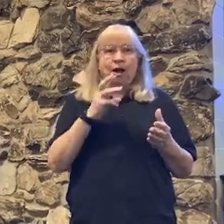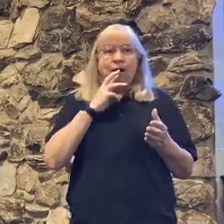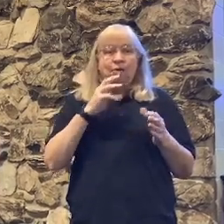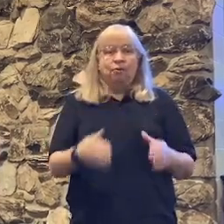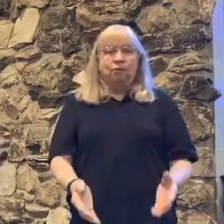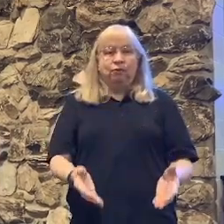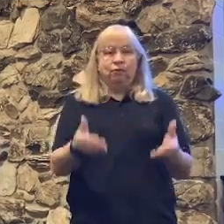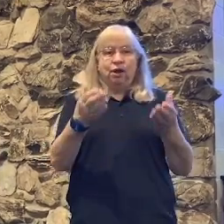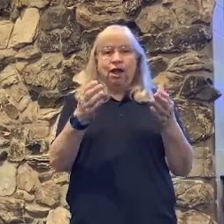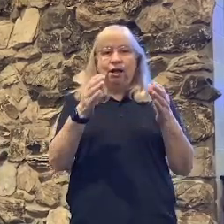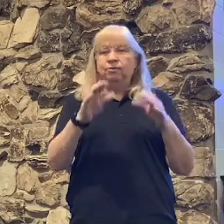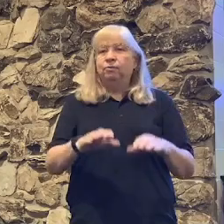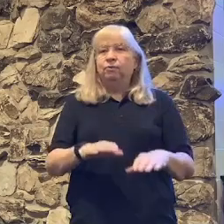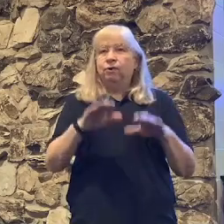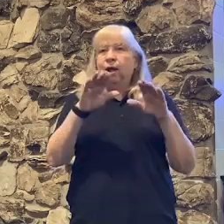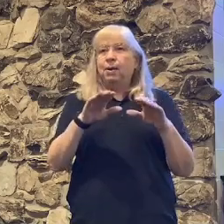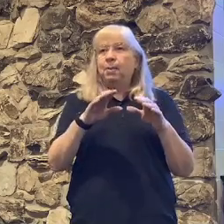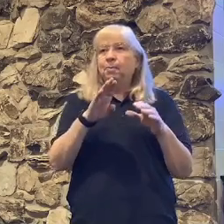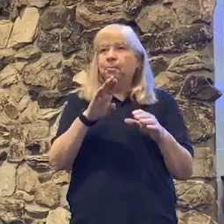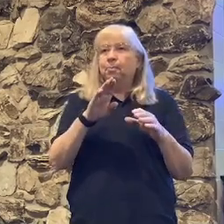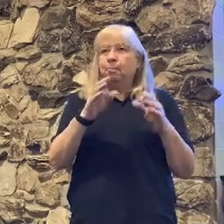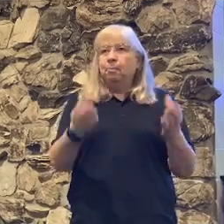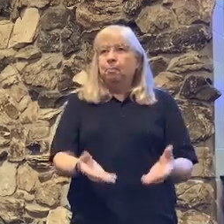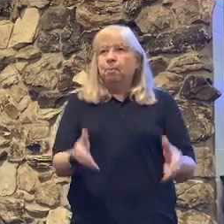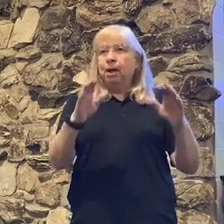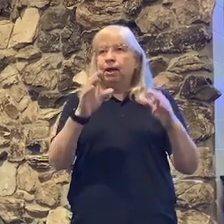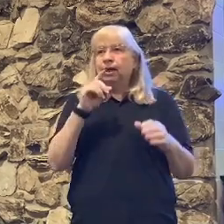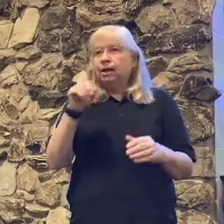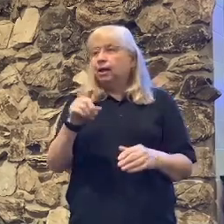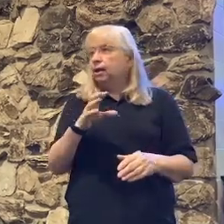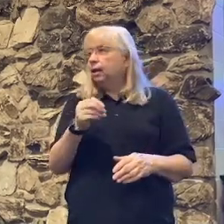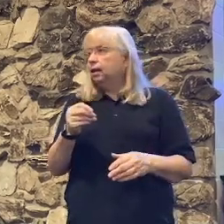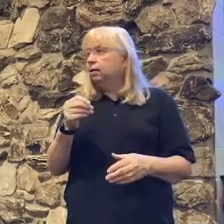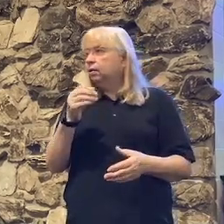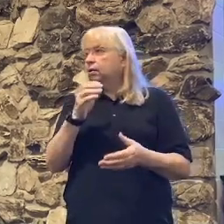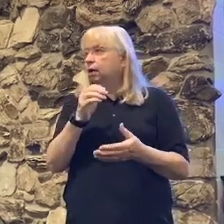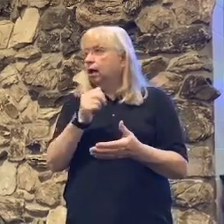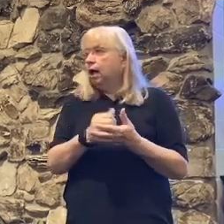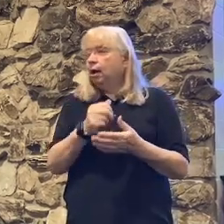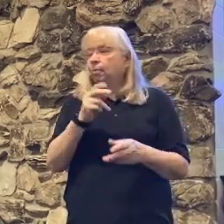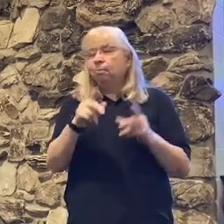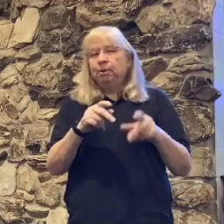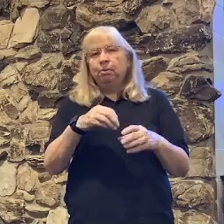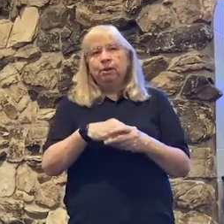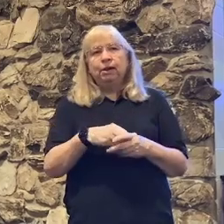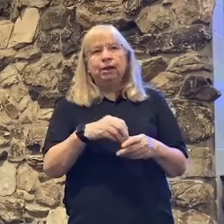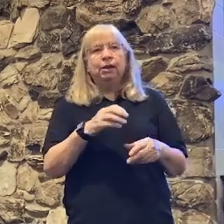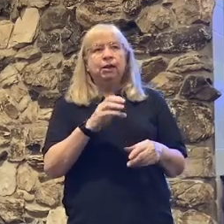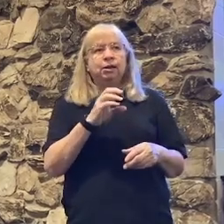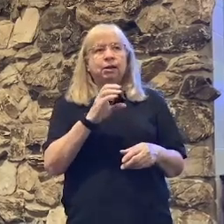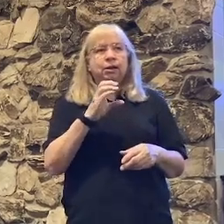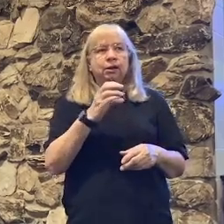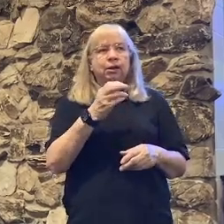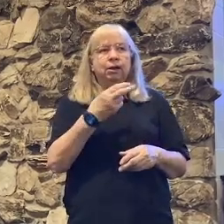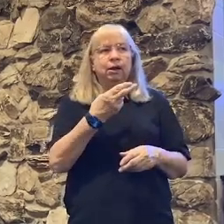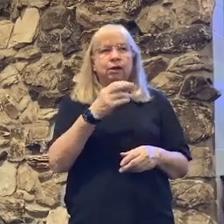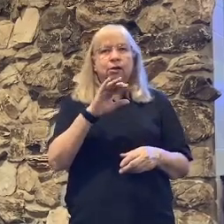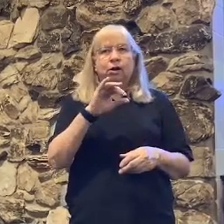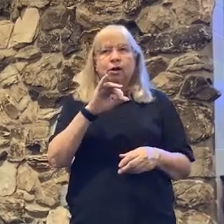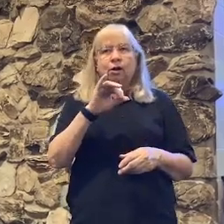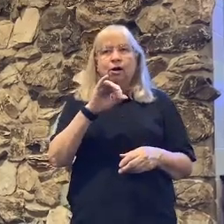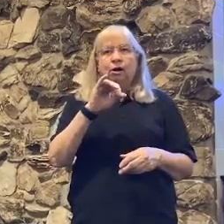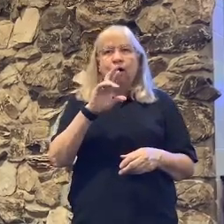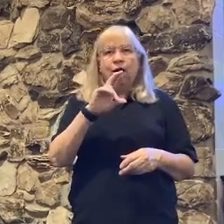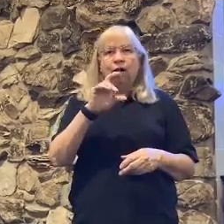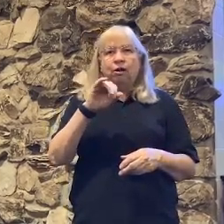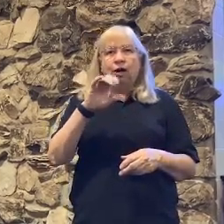And what did you find out? That it was to help people in crisis that are probably at one of the lowest